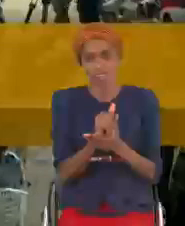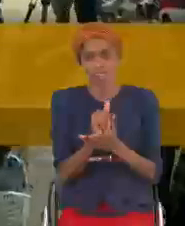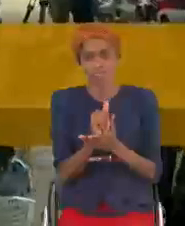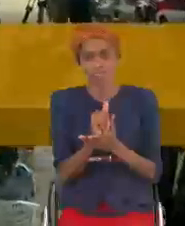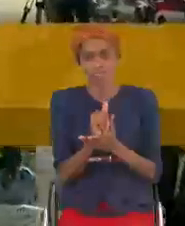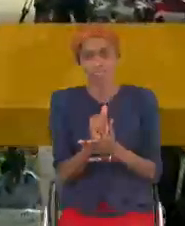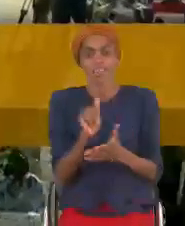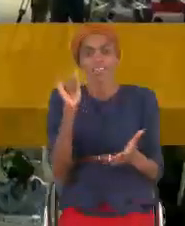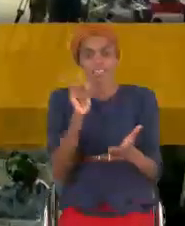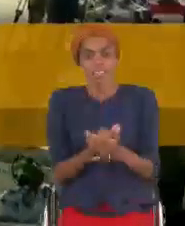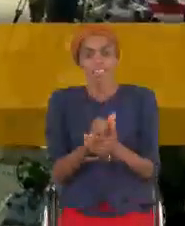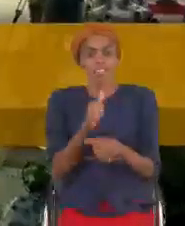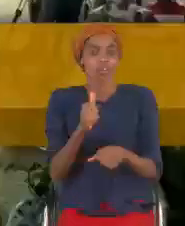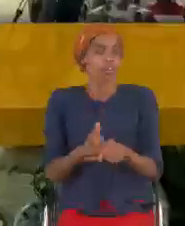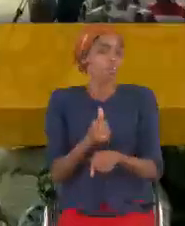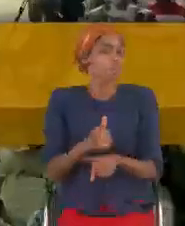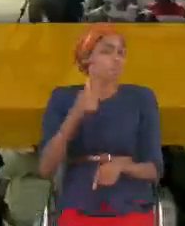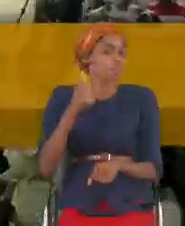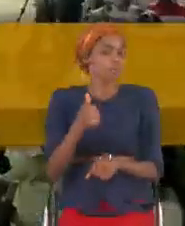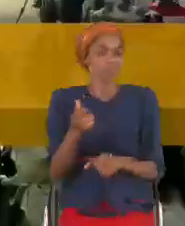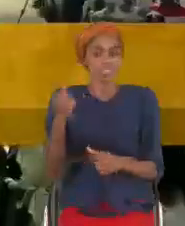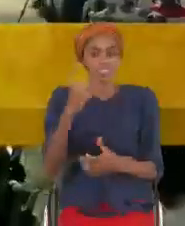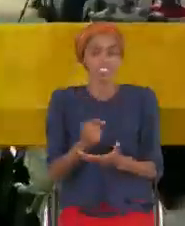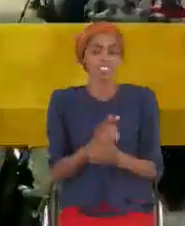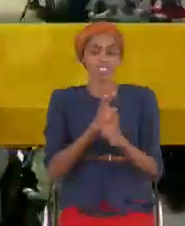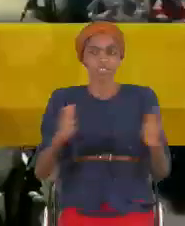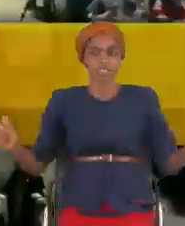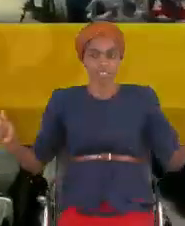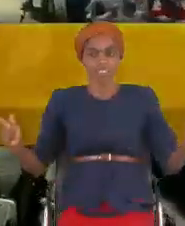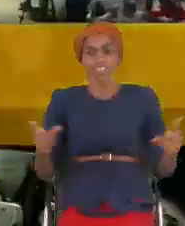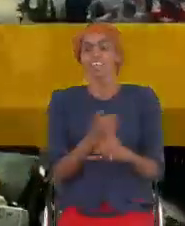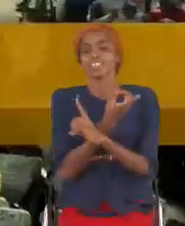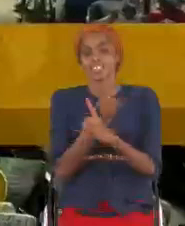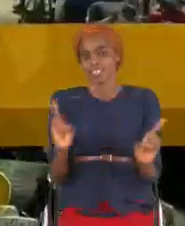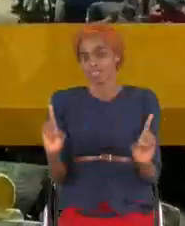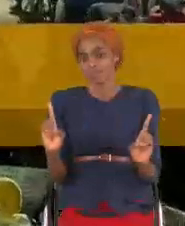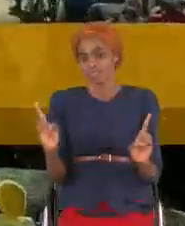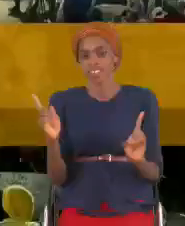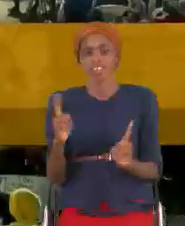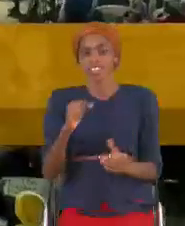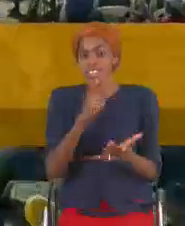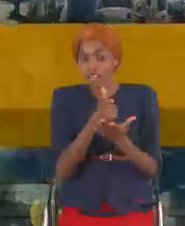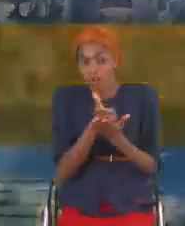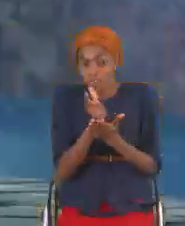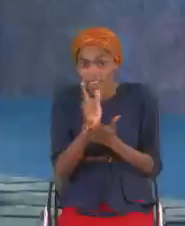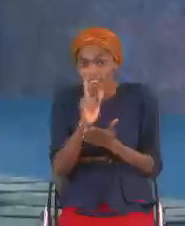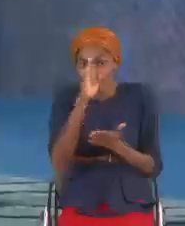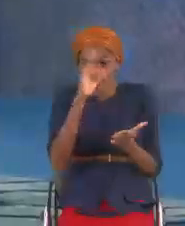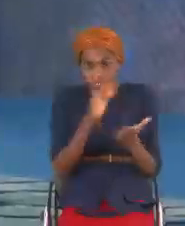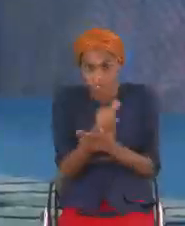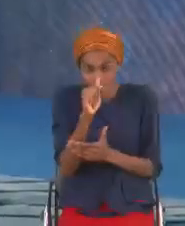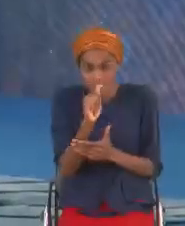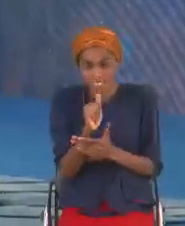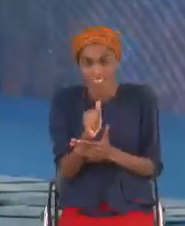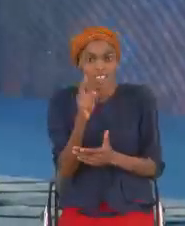that confirms the great deliverance. The loyal trust. You are loyal